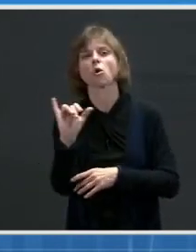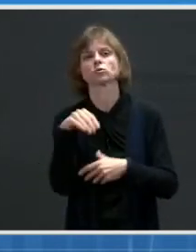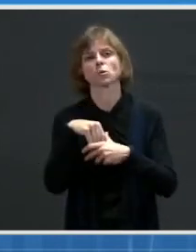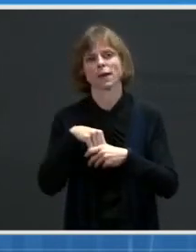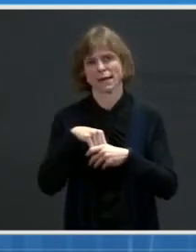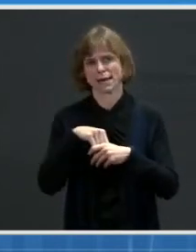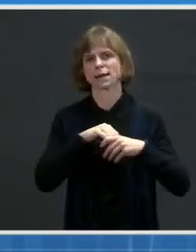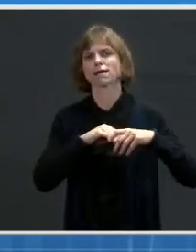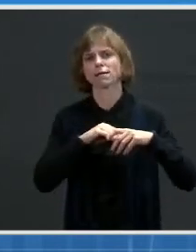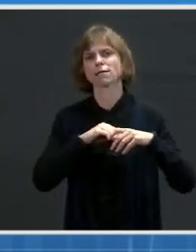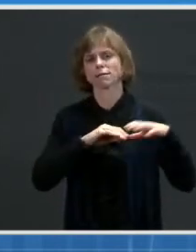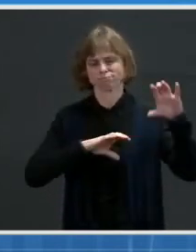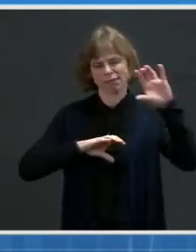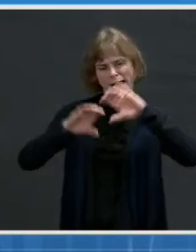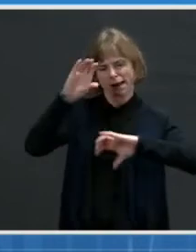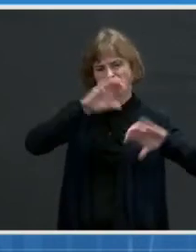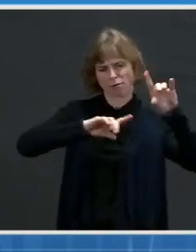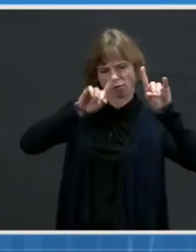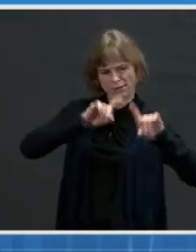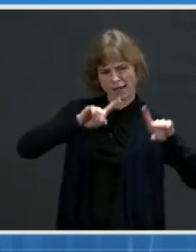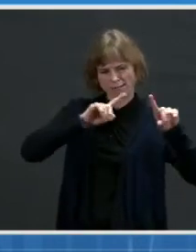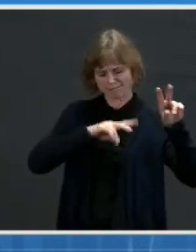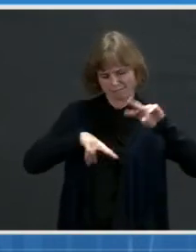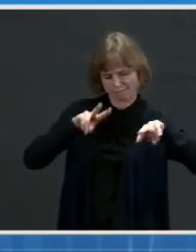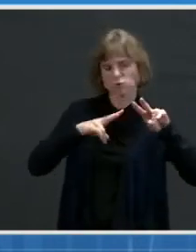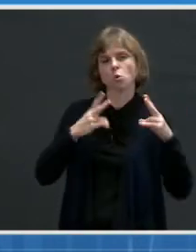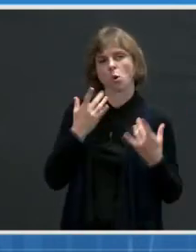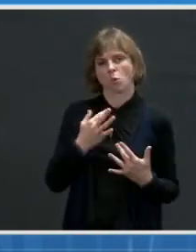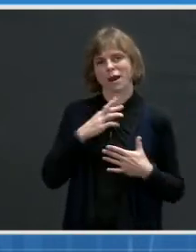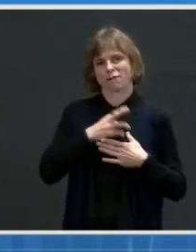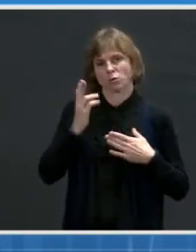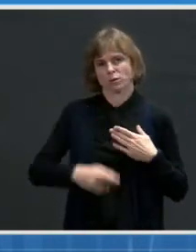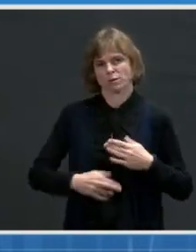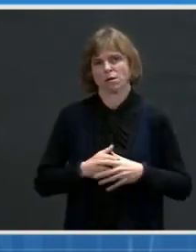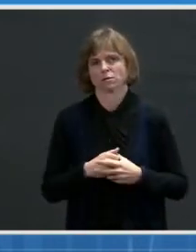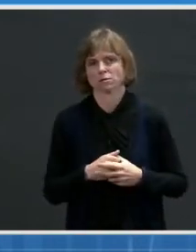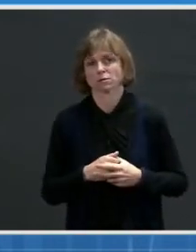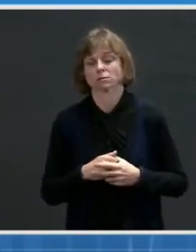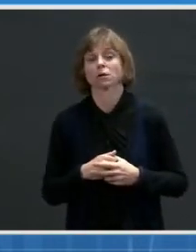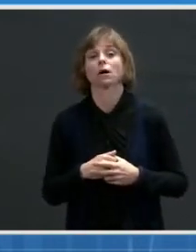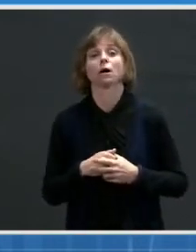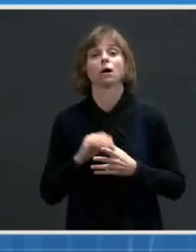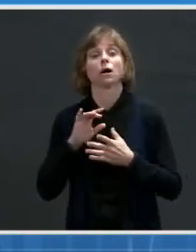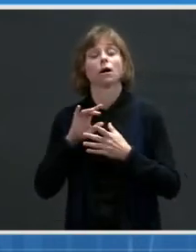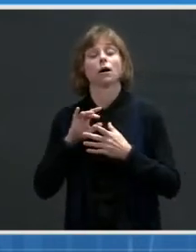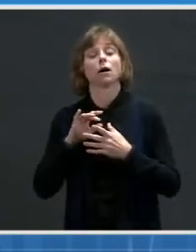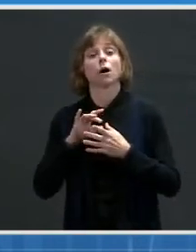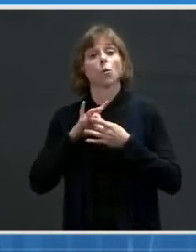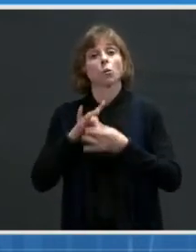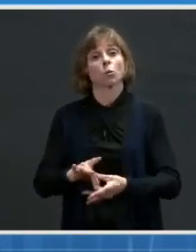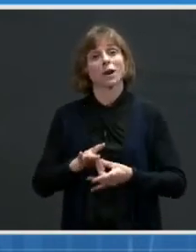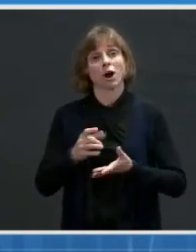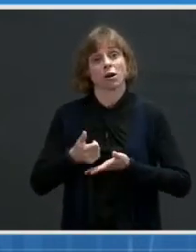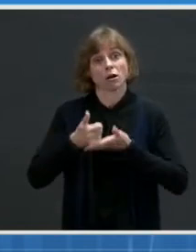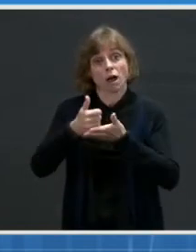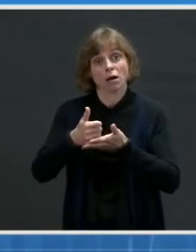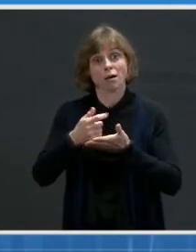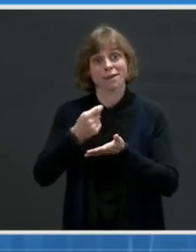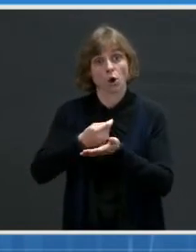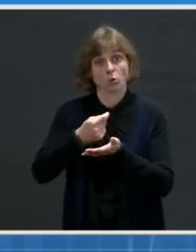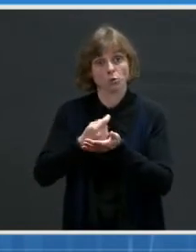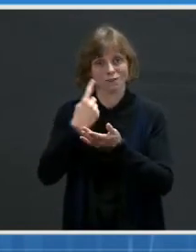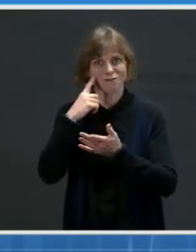and we await the results of all of these. With regard to therapeutics for advanced disease, as I